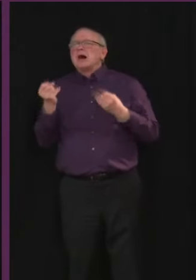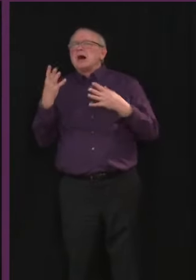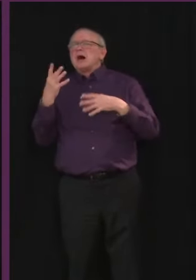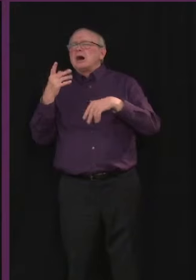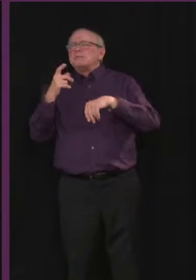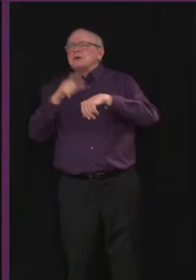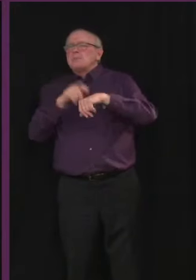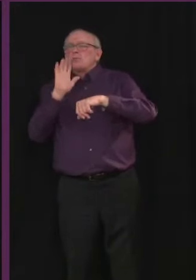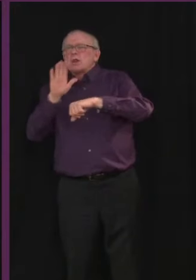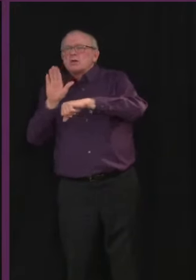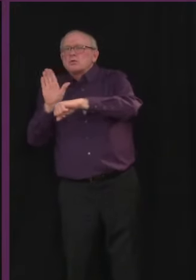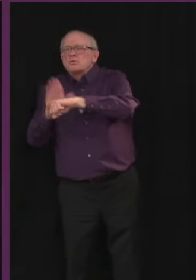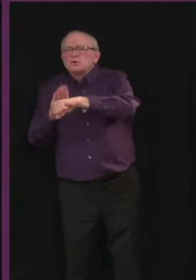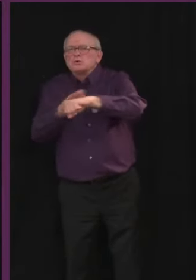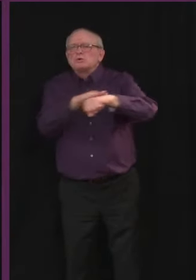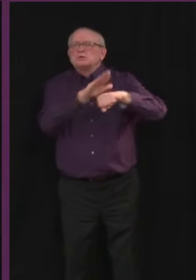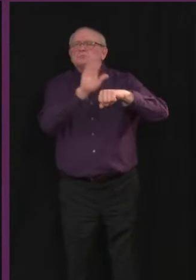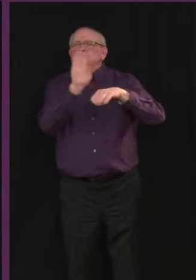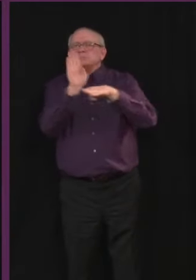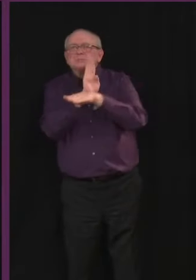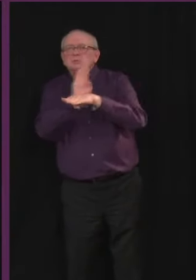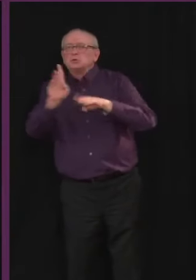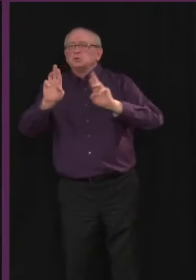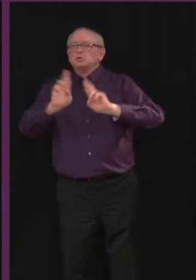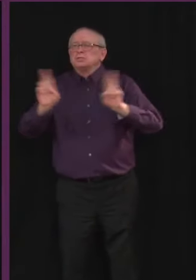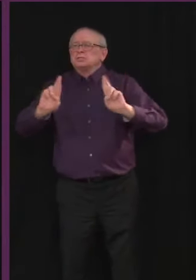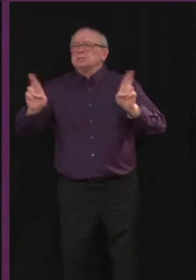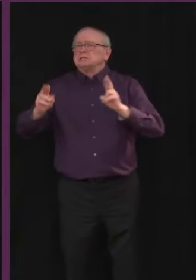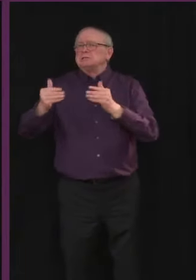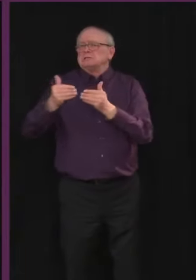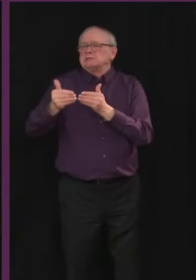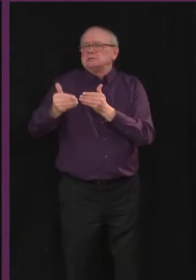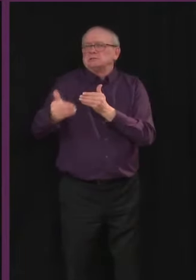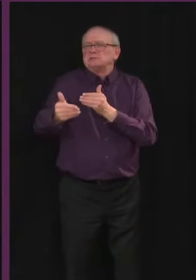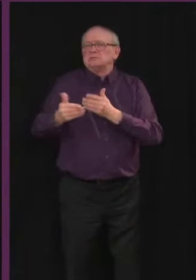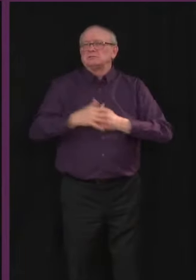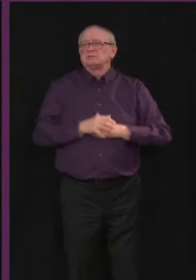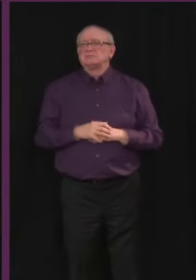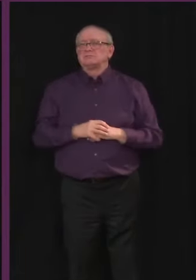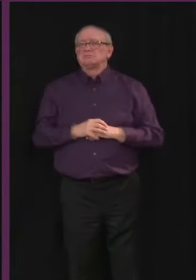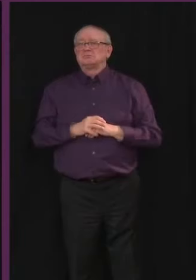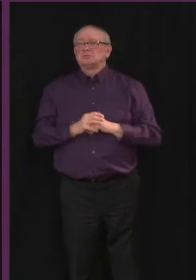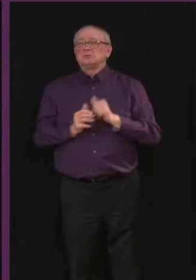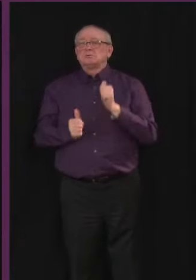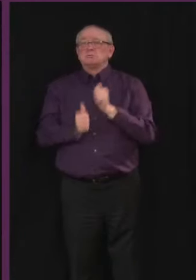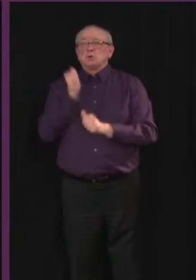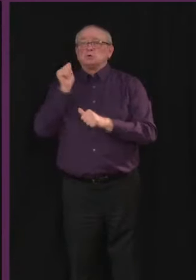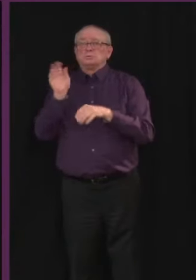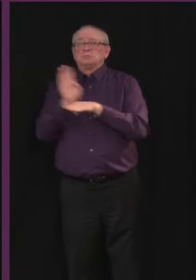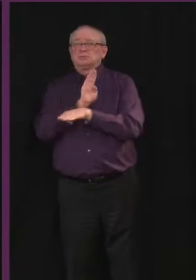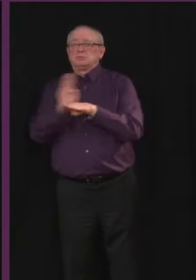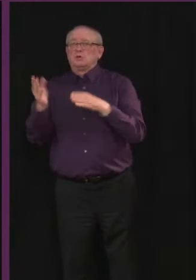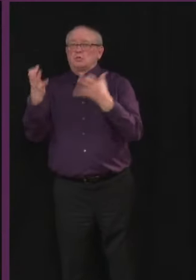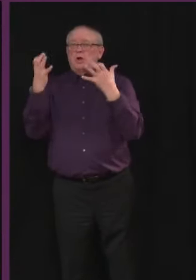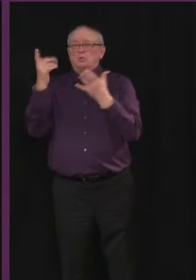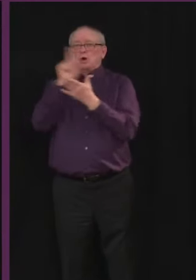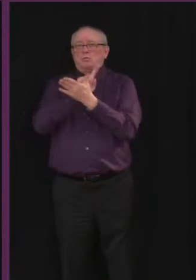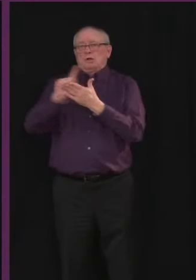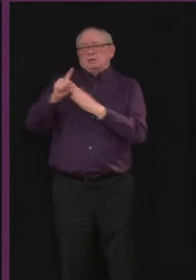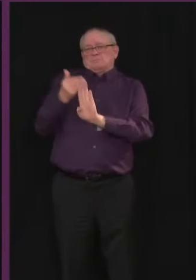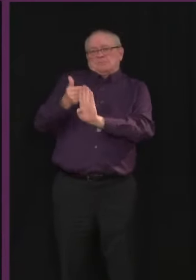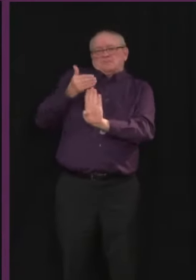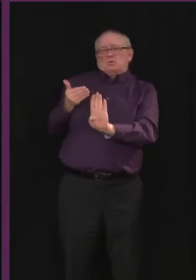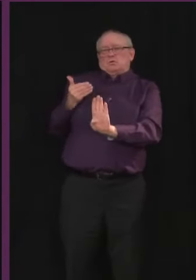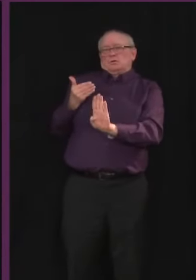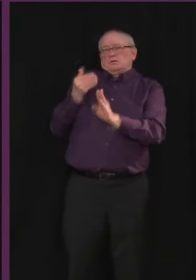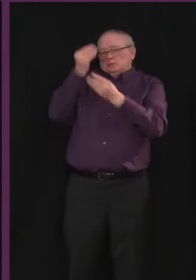for a week's notice to be able to prepare, and so that's something that we will strive to